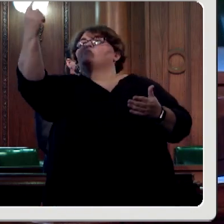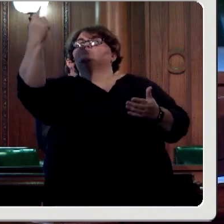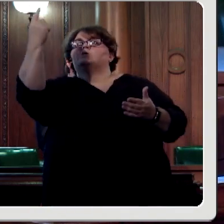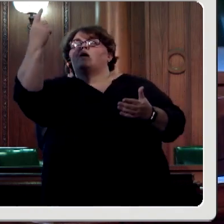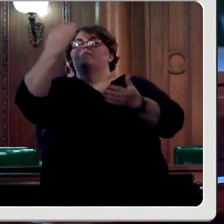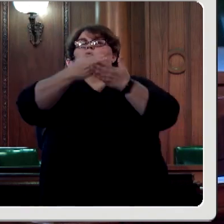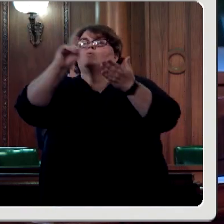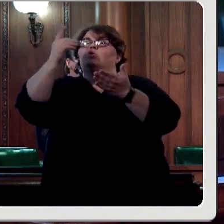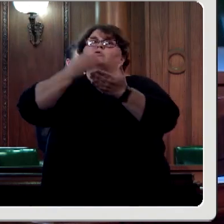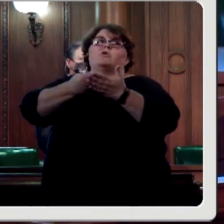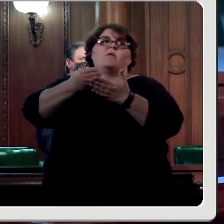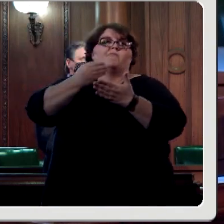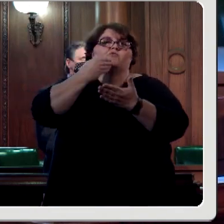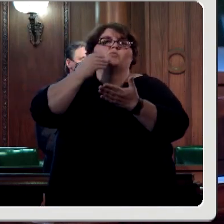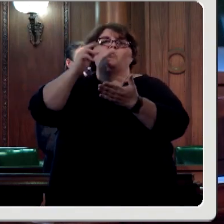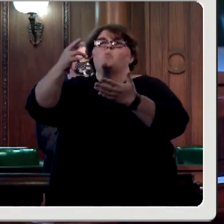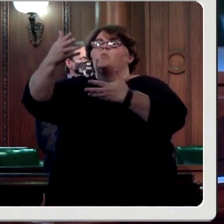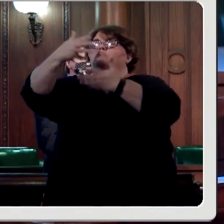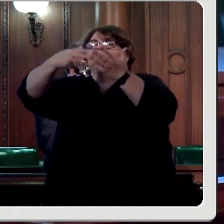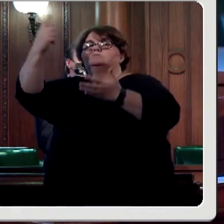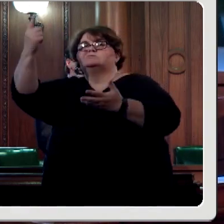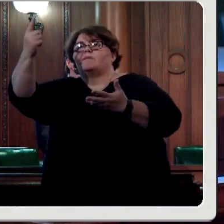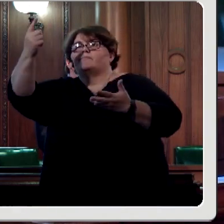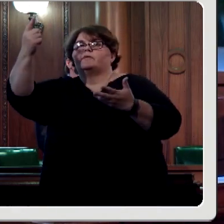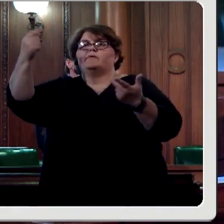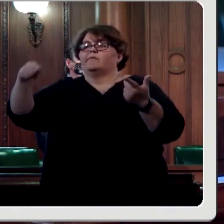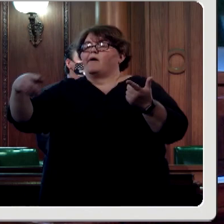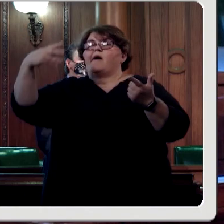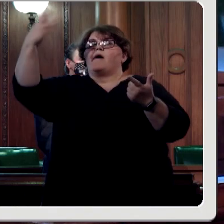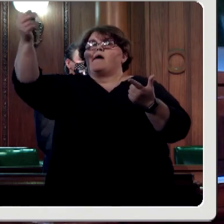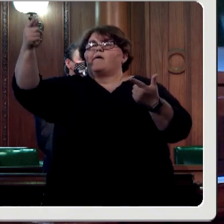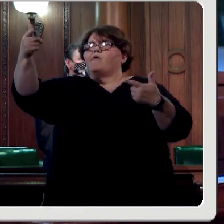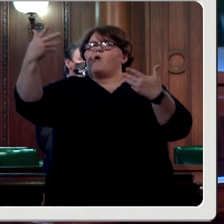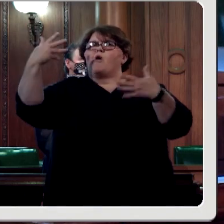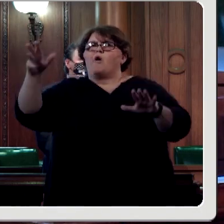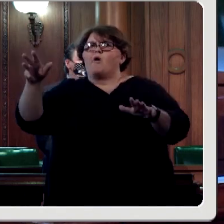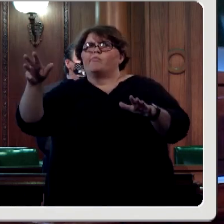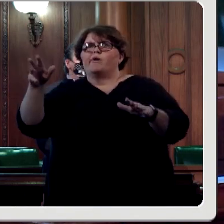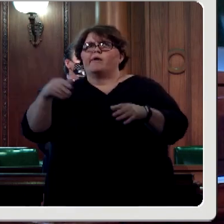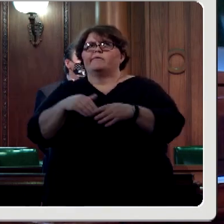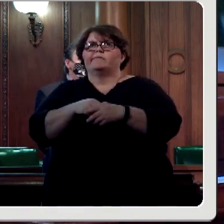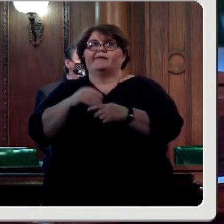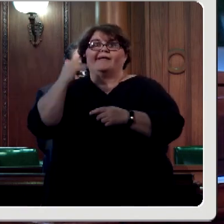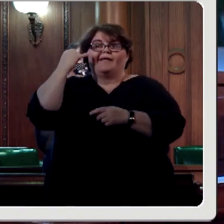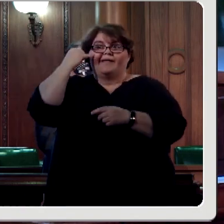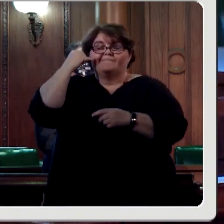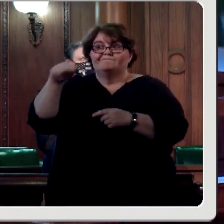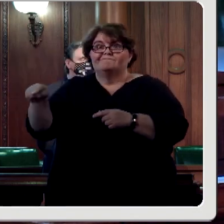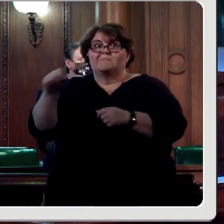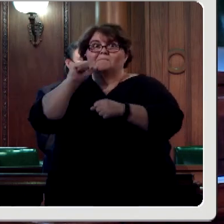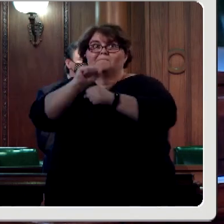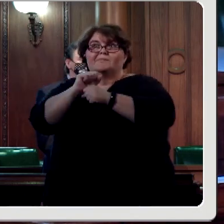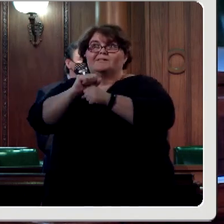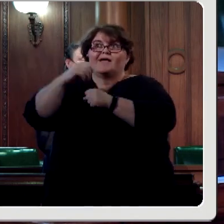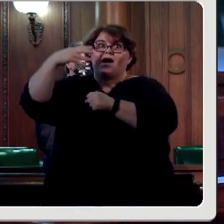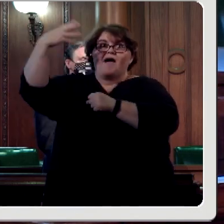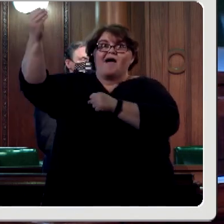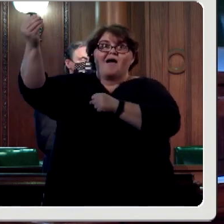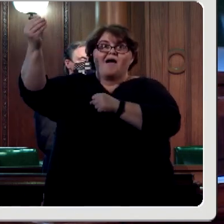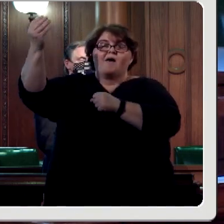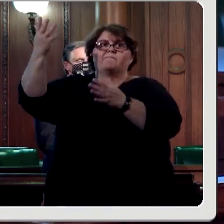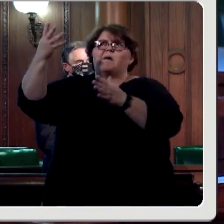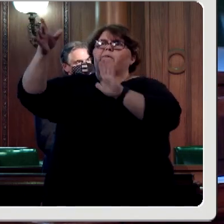maybe they are you know, providing childcare or attending religious services, etc. They may pick it